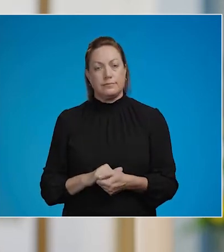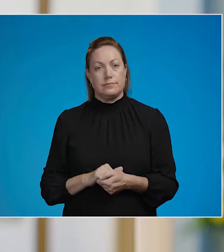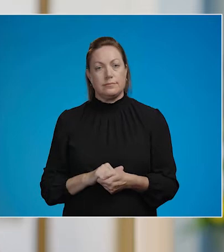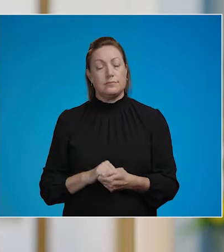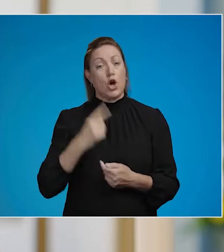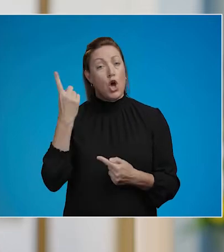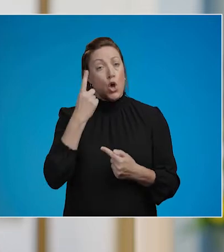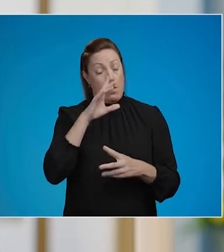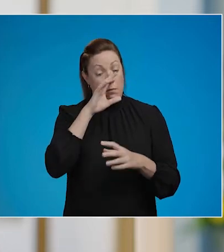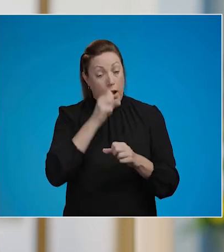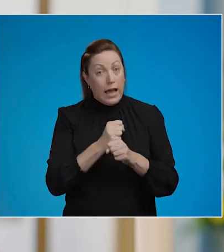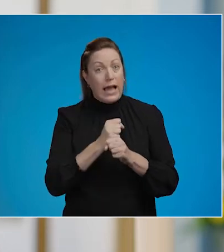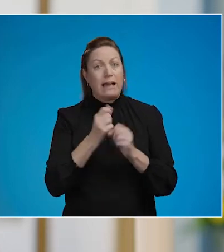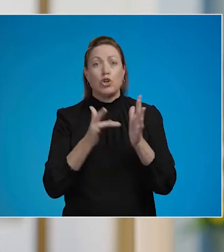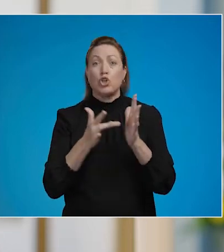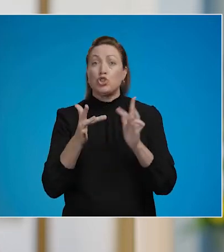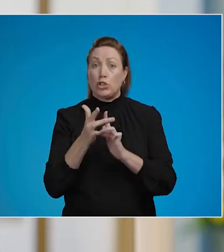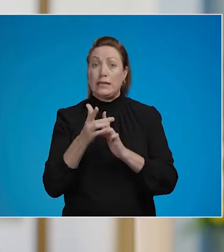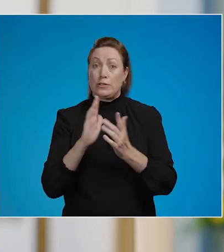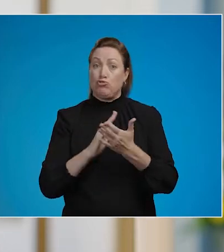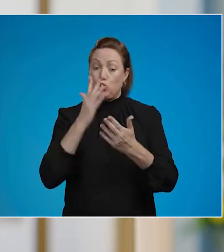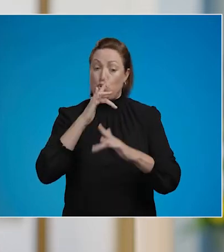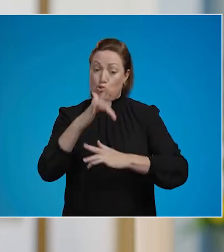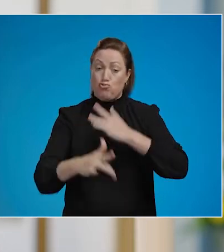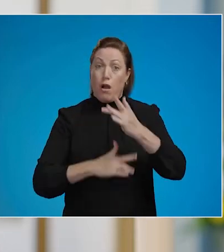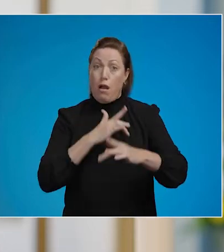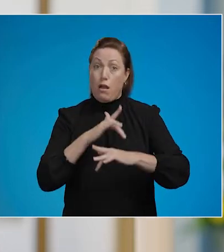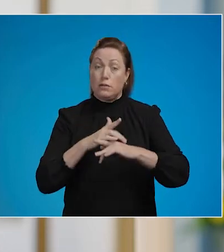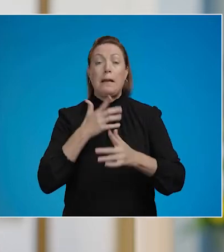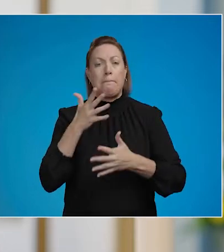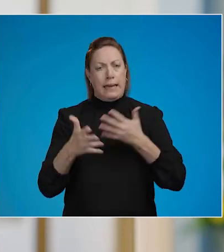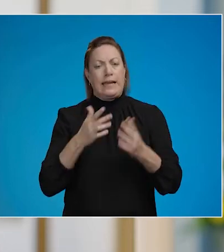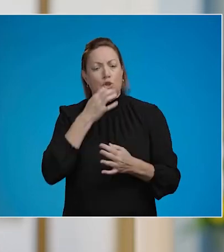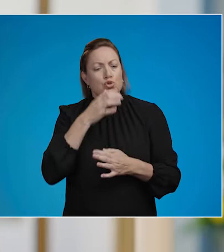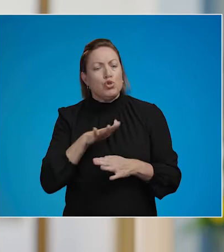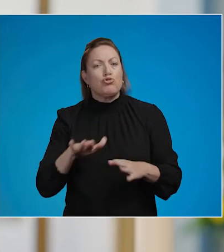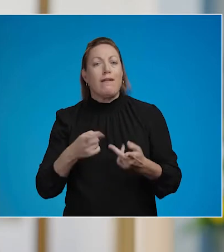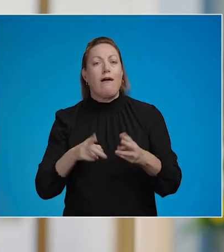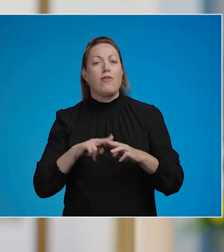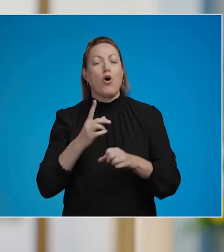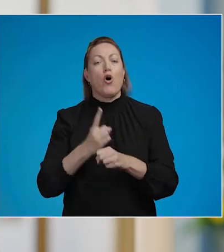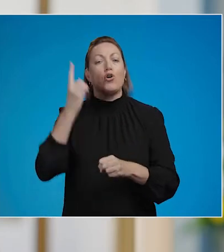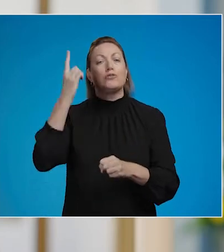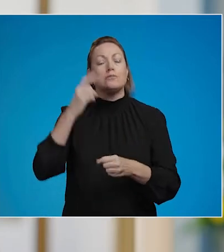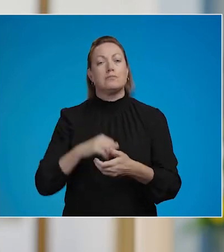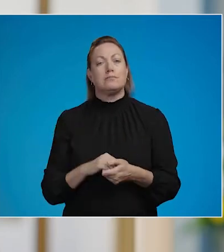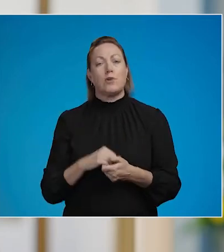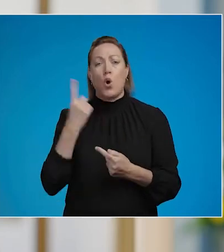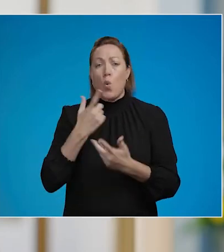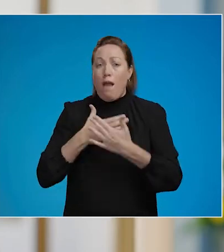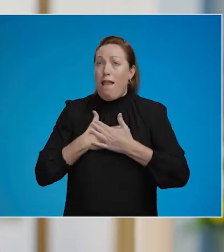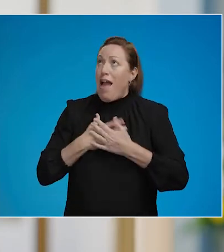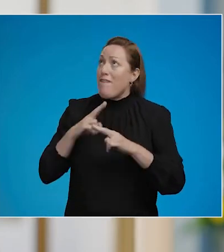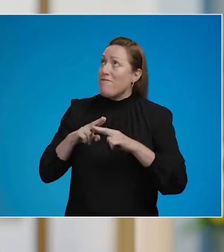Whoever believes that Jesus is the Christ has been begotten by God. And whoever loves the father that